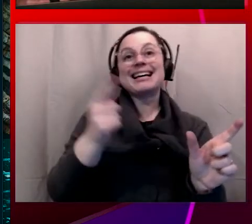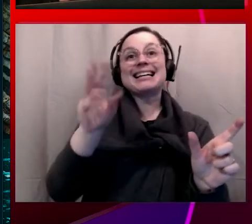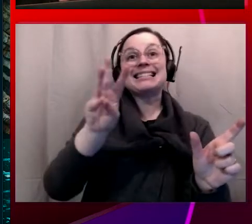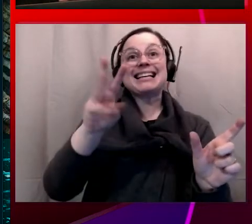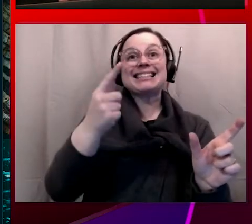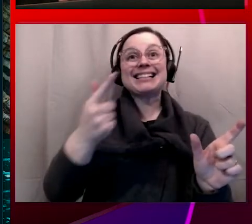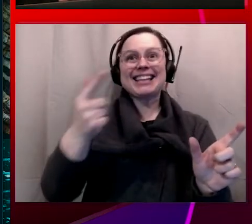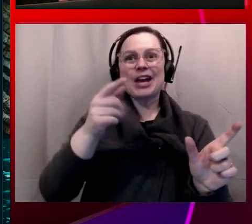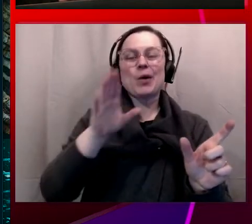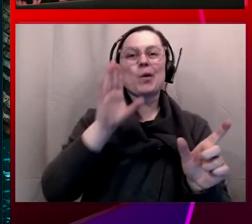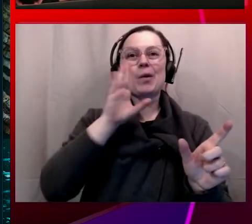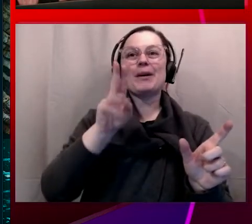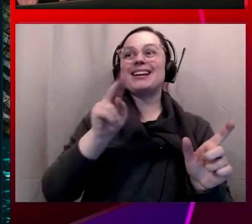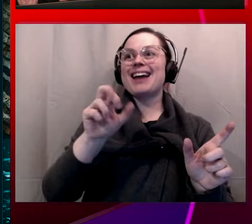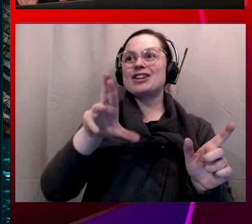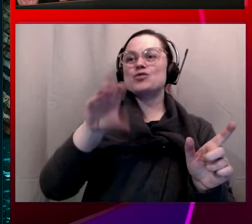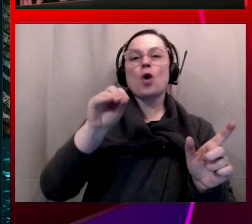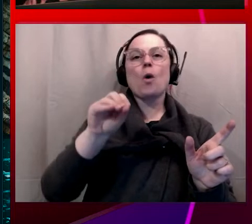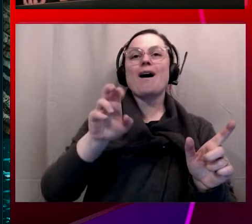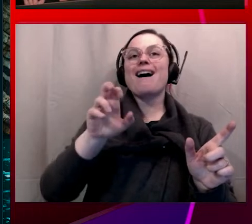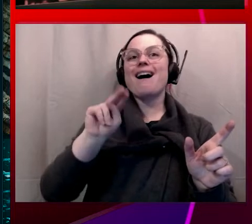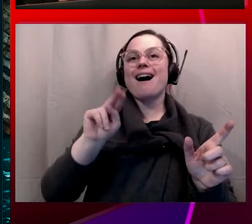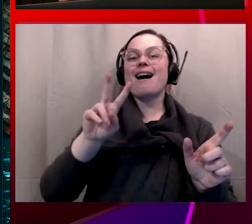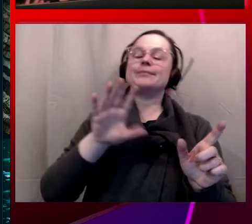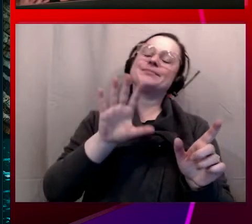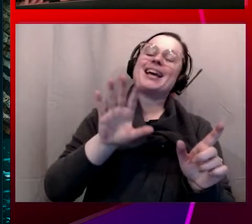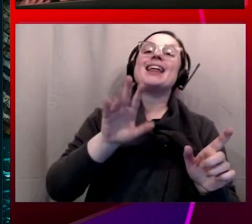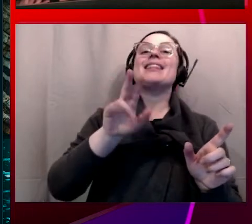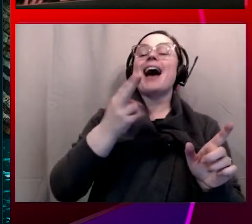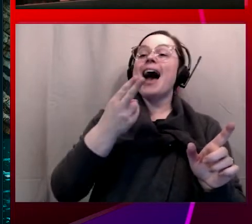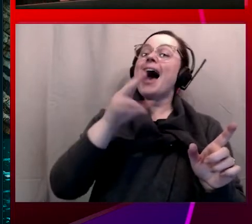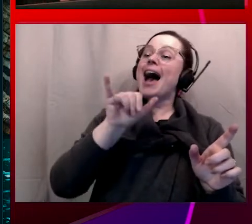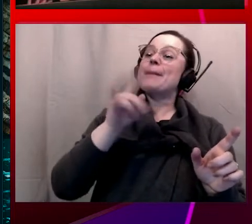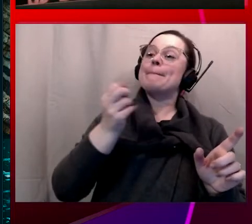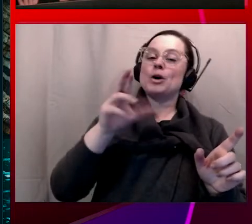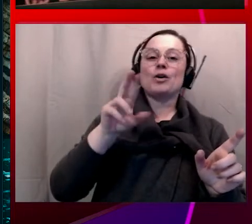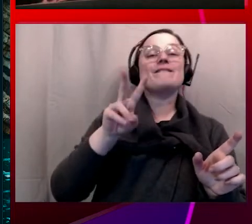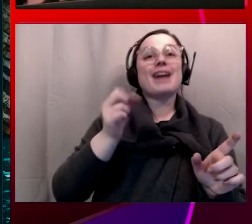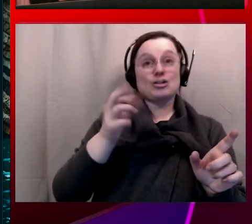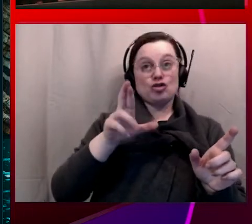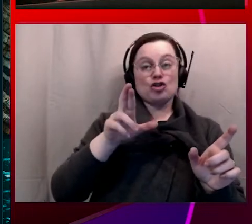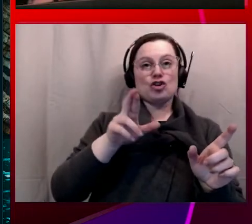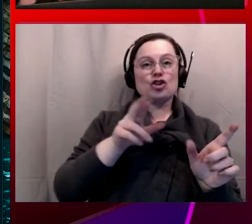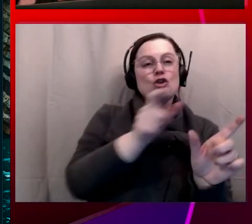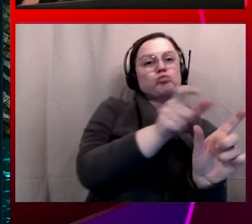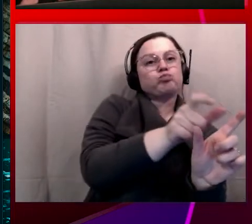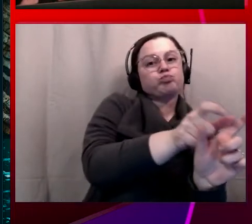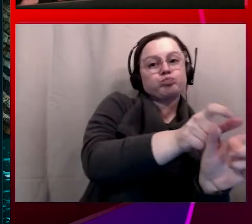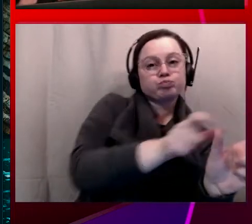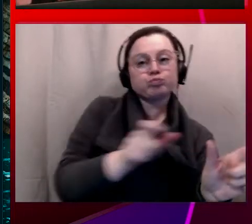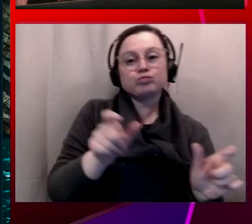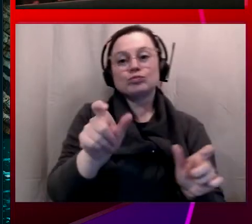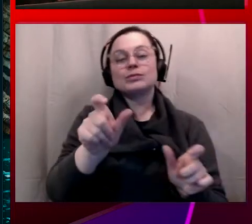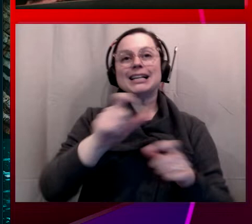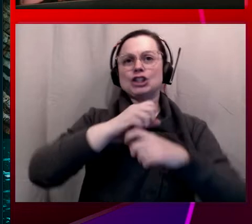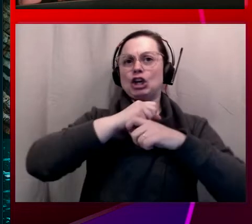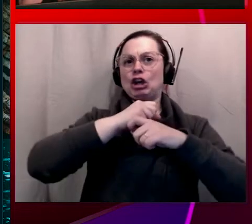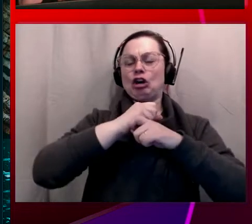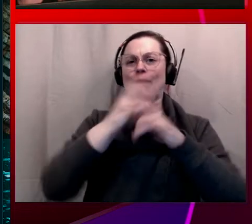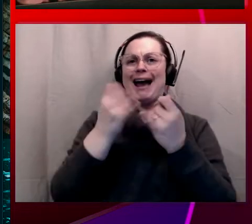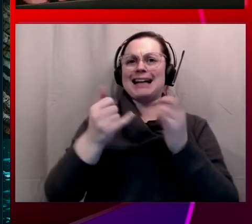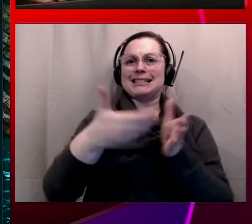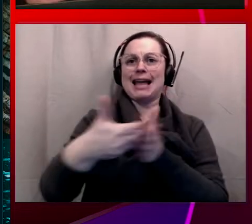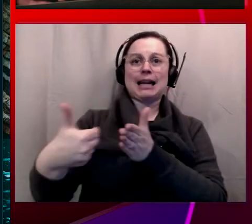Enclave, the Nitro hypervisor carves out this secure, isolated environment that has no